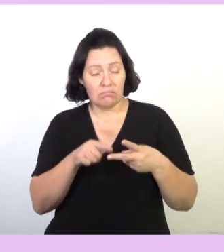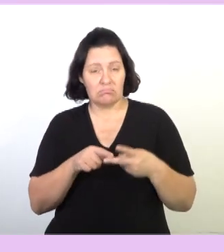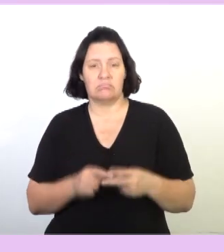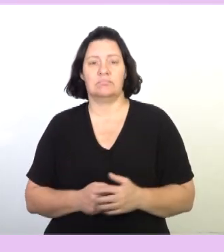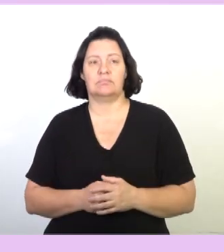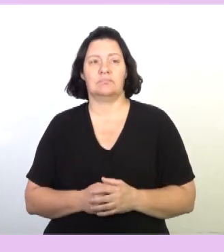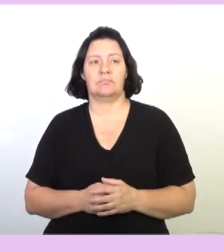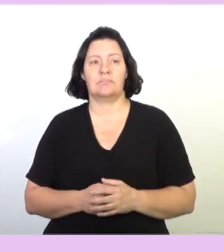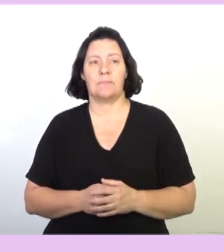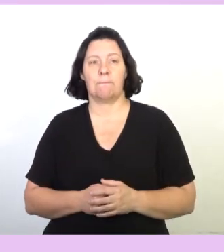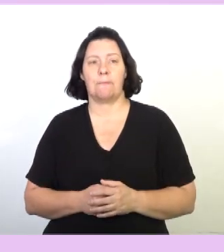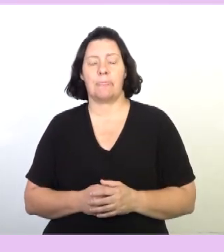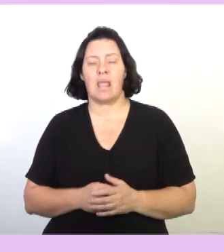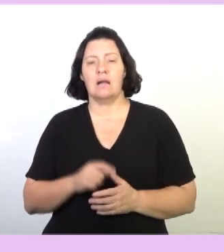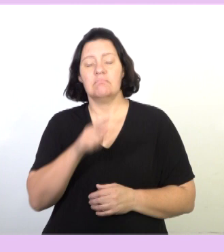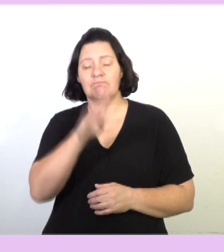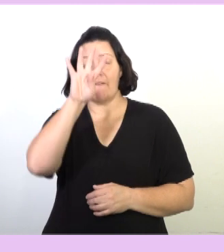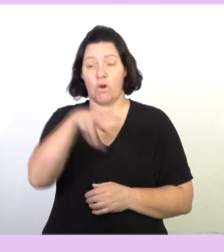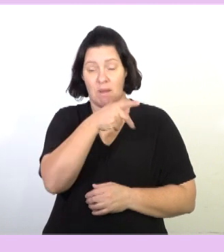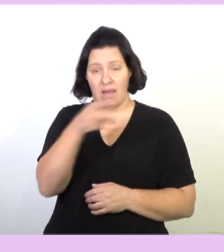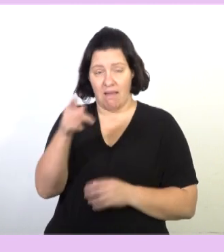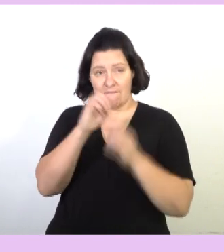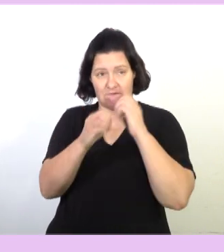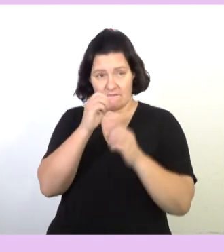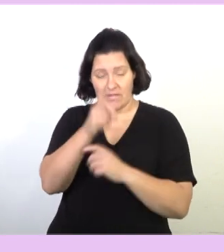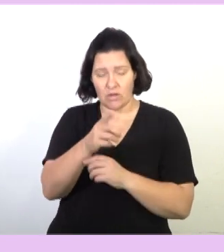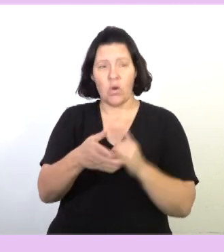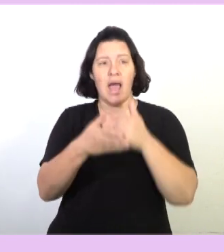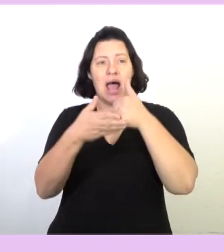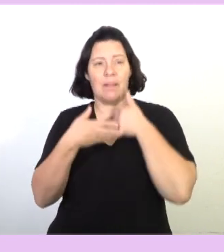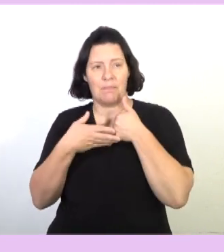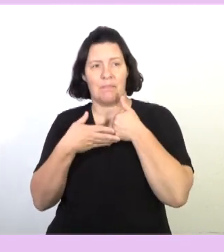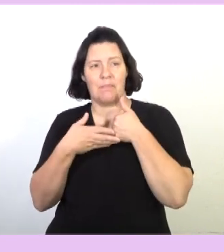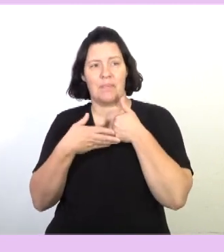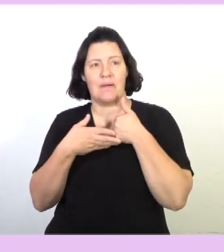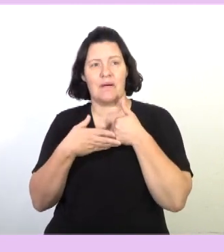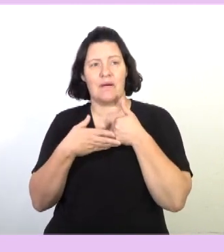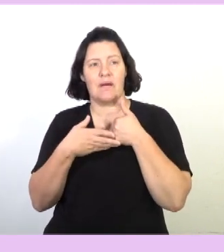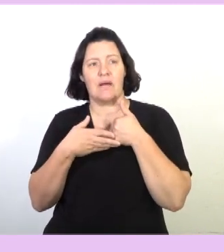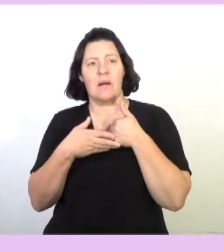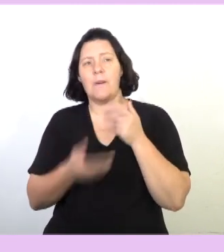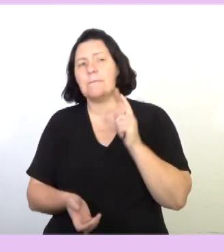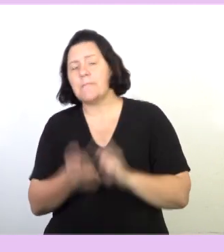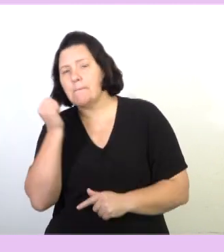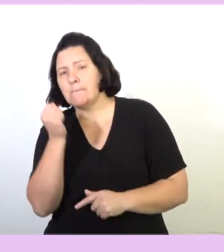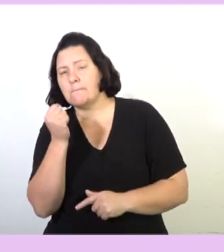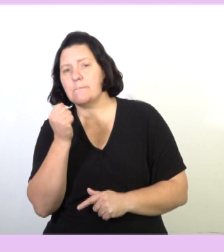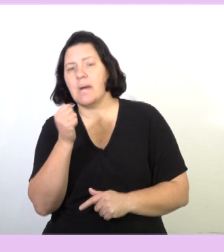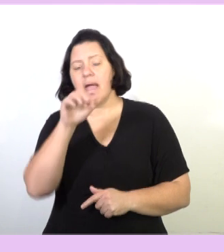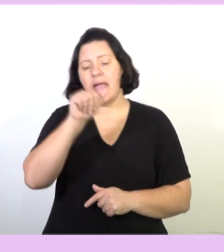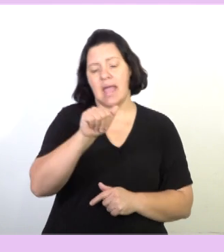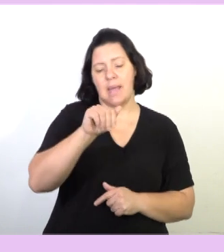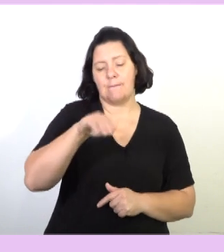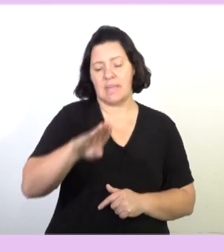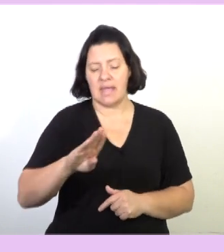Tando is, okay, let's move to this question. Use the formula above to help you answer, to help you determine the missing values